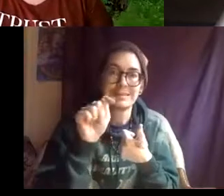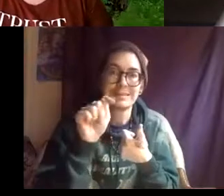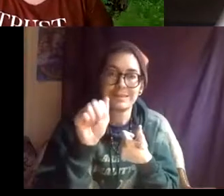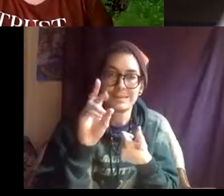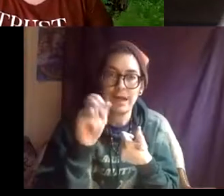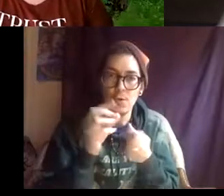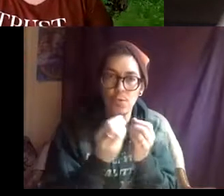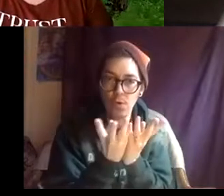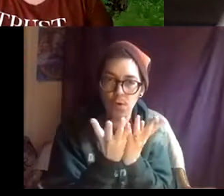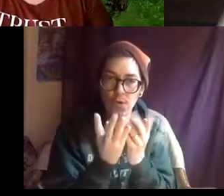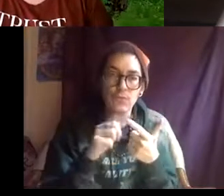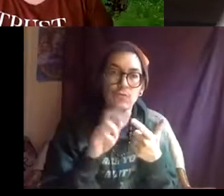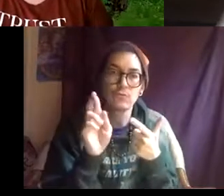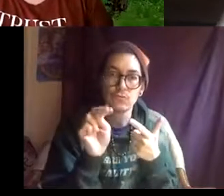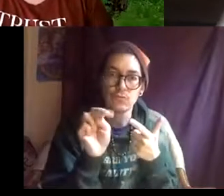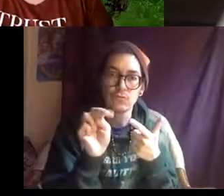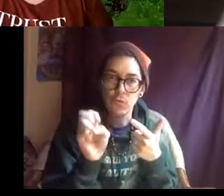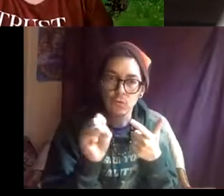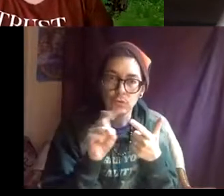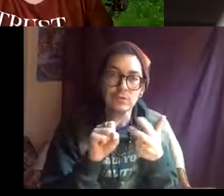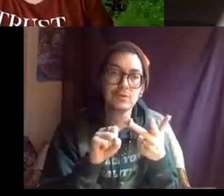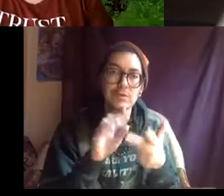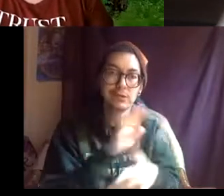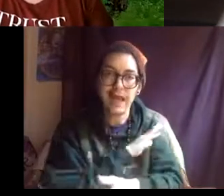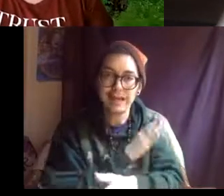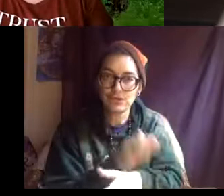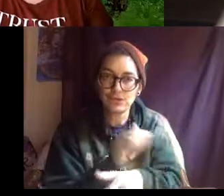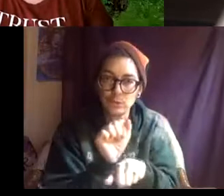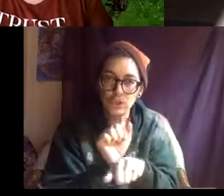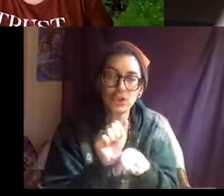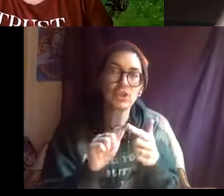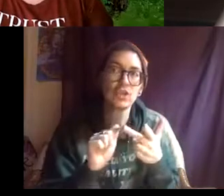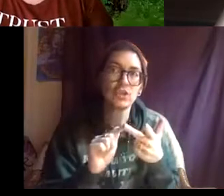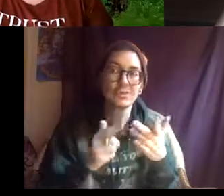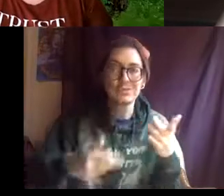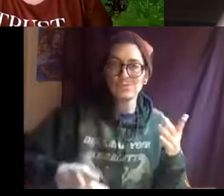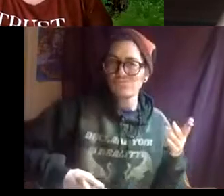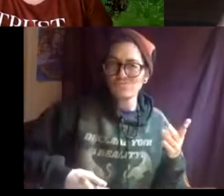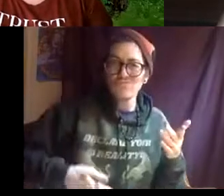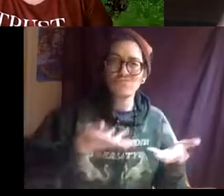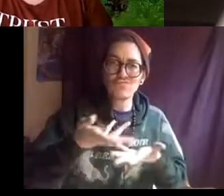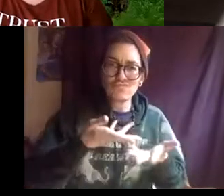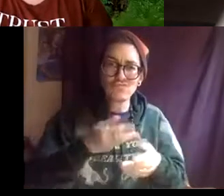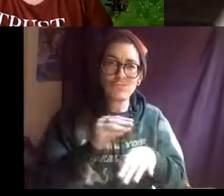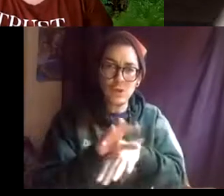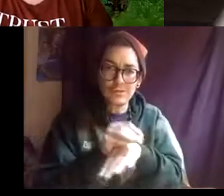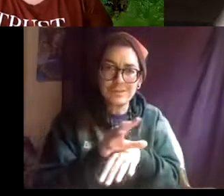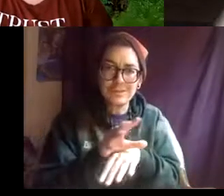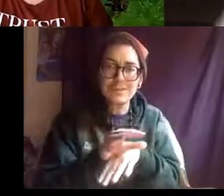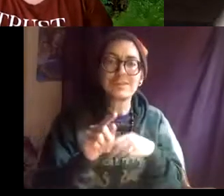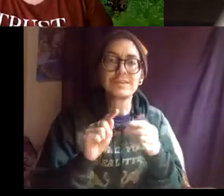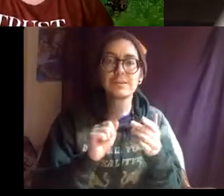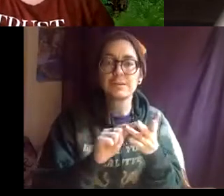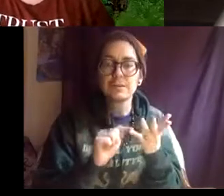people: tarot cards, runes. I do energy work, intuitive